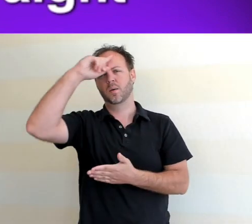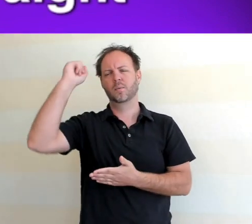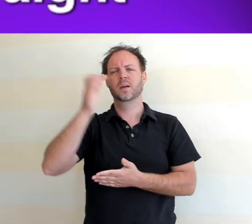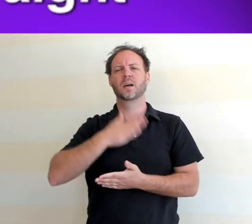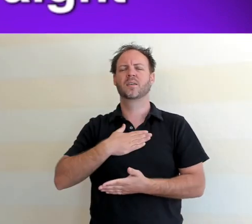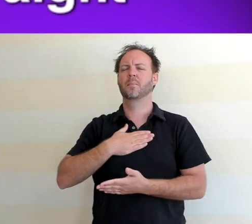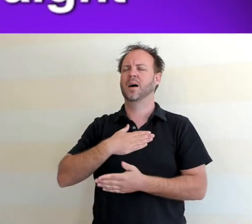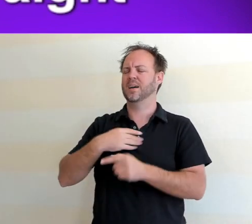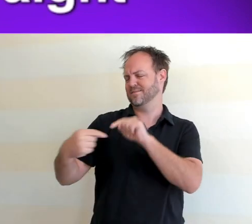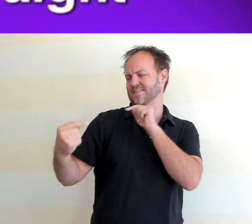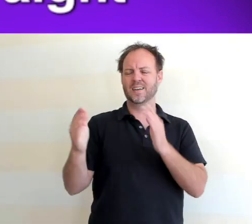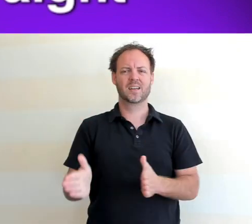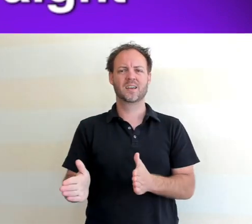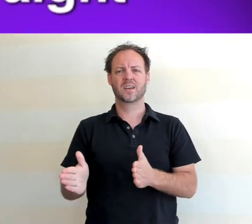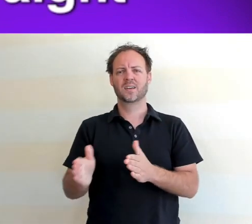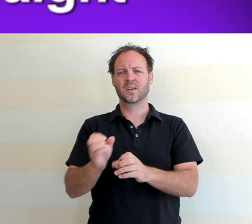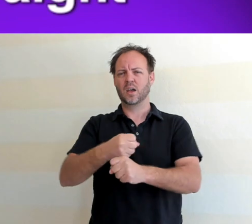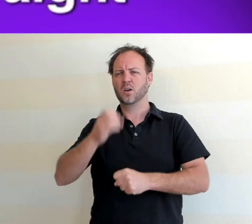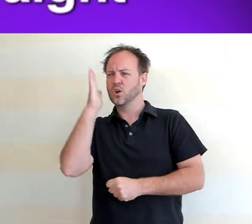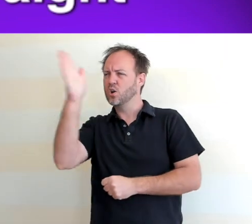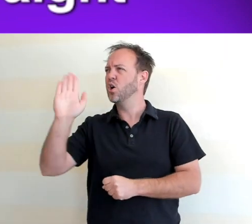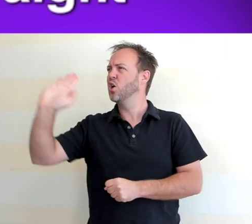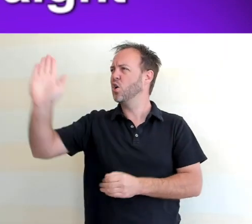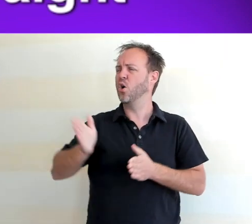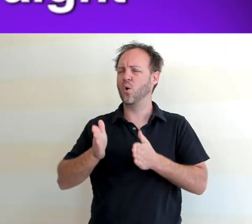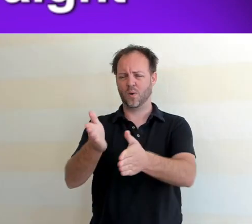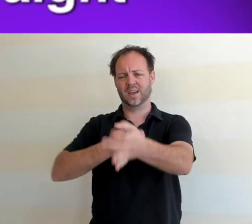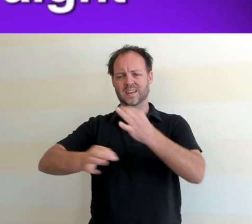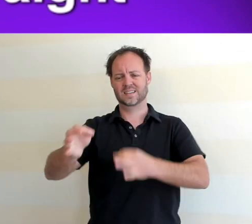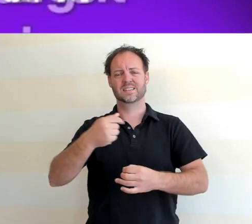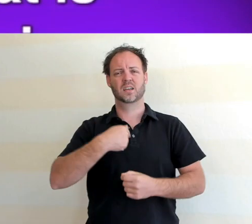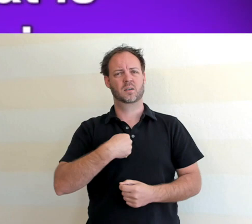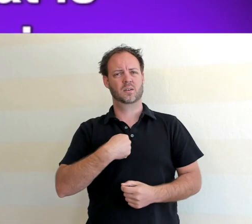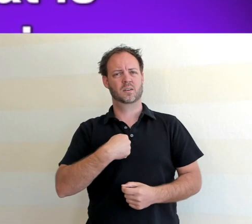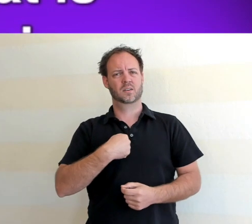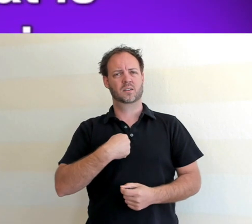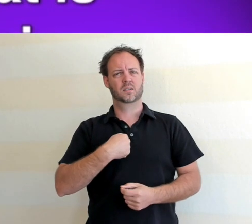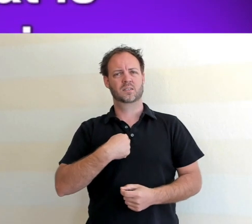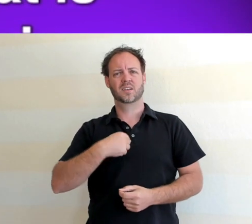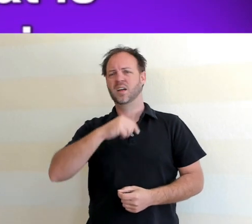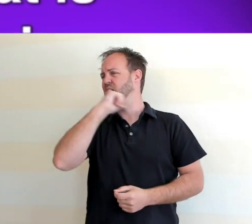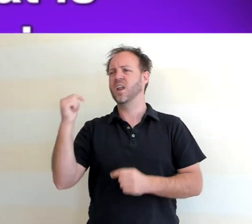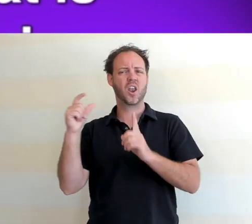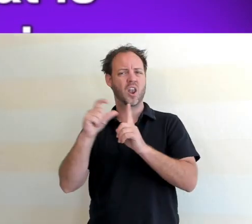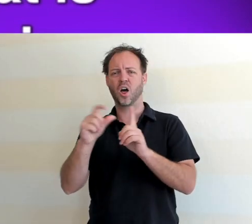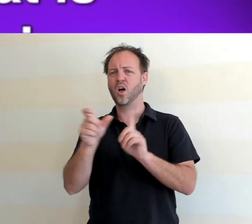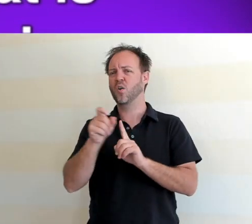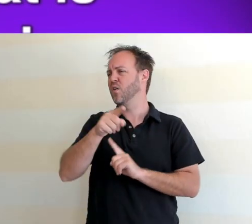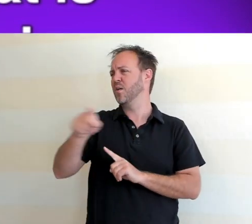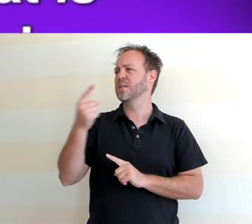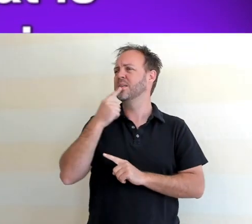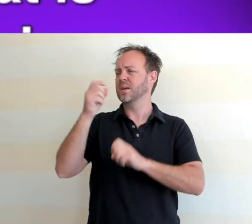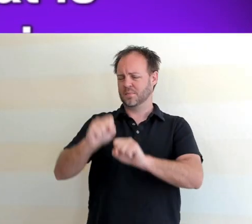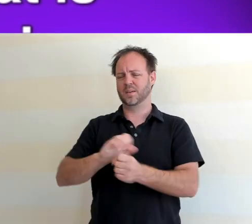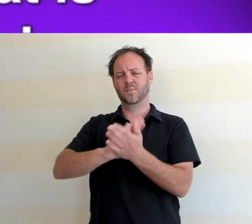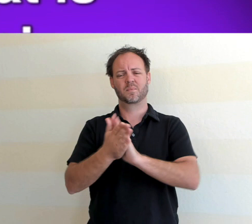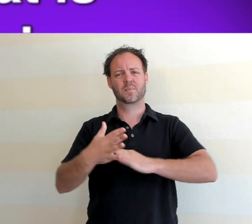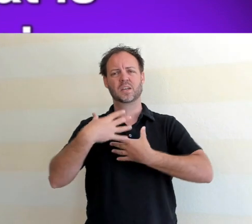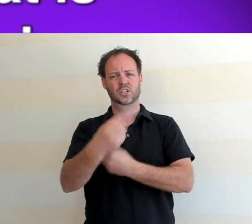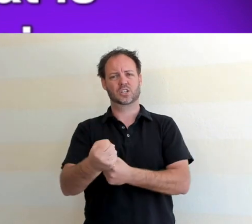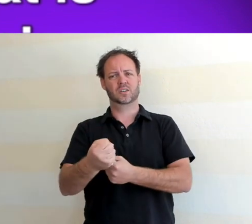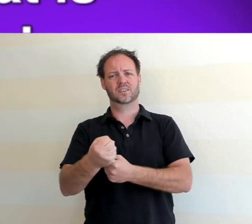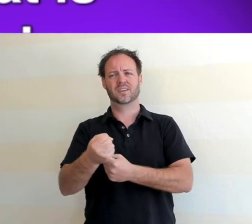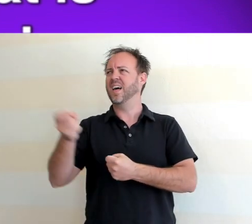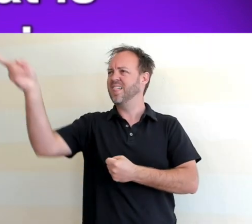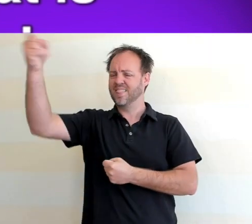righteousness because of my enemies. Make straight your way before me. Not a word from their mouth can be